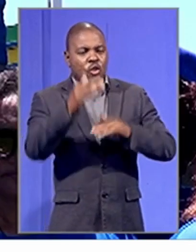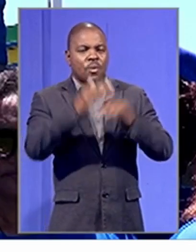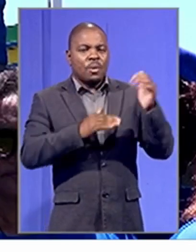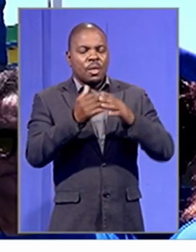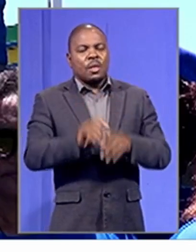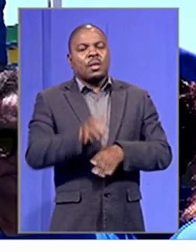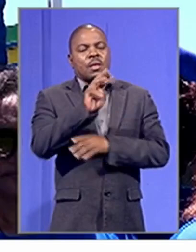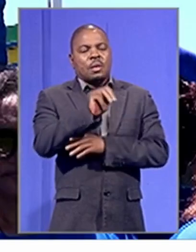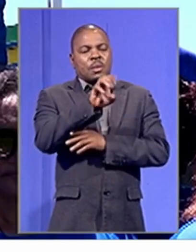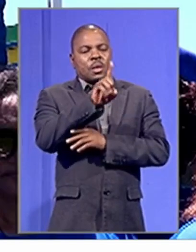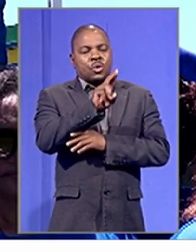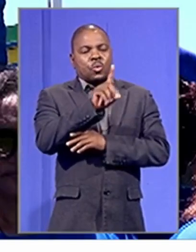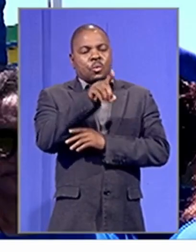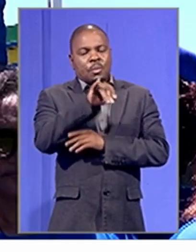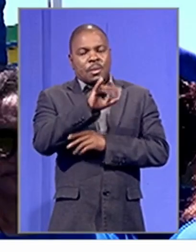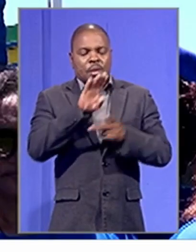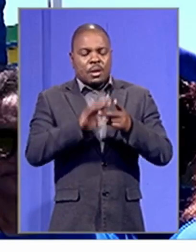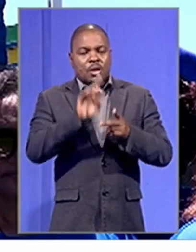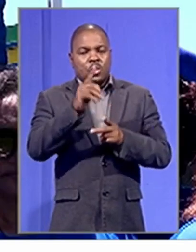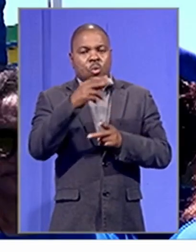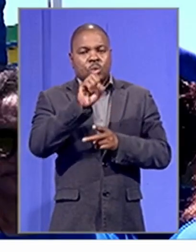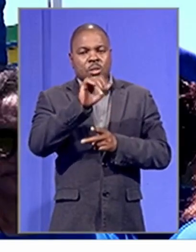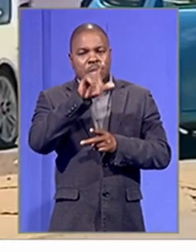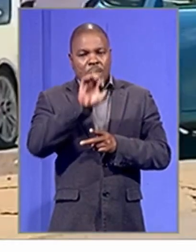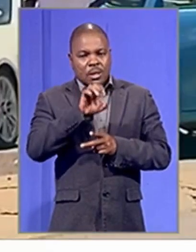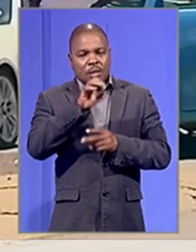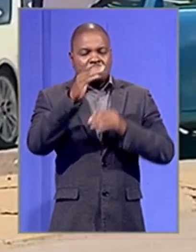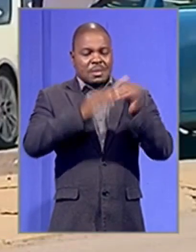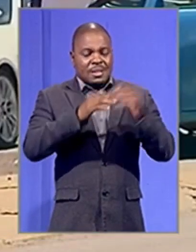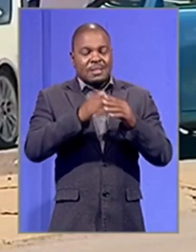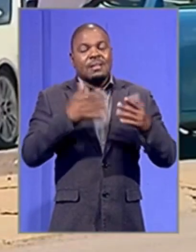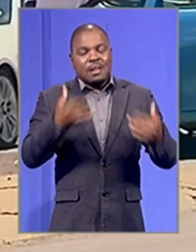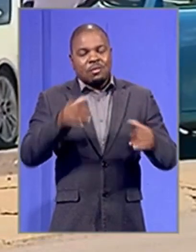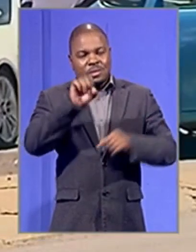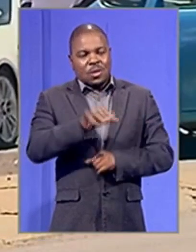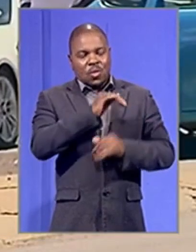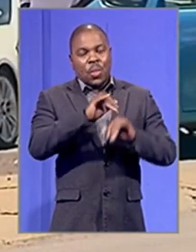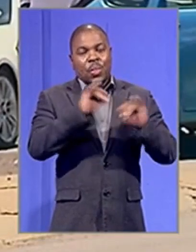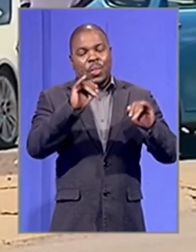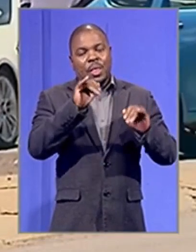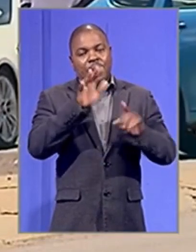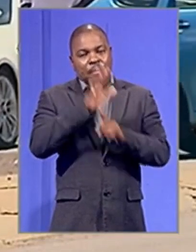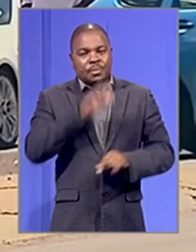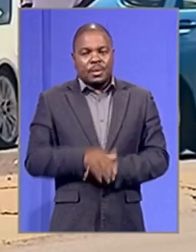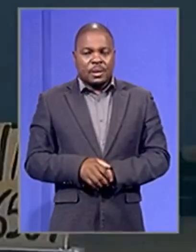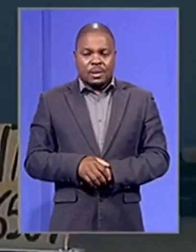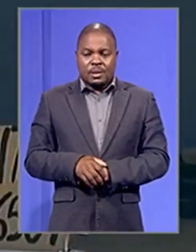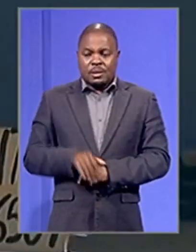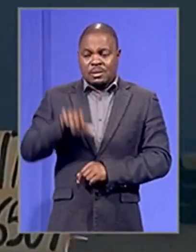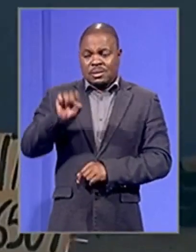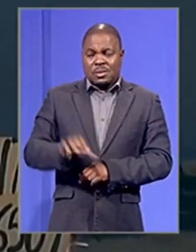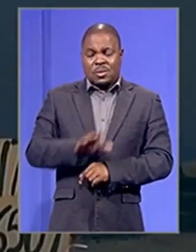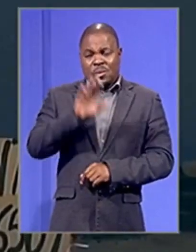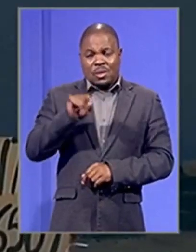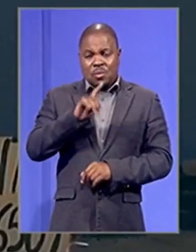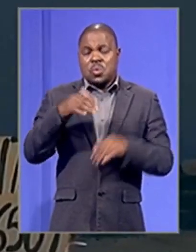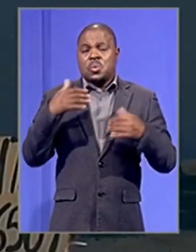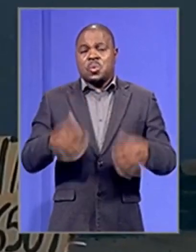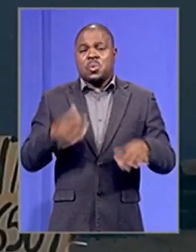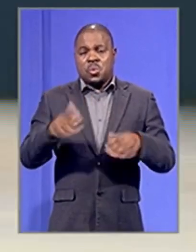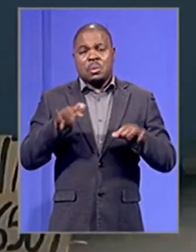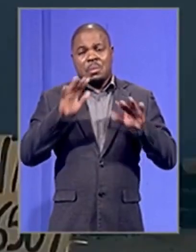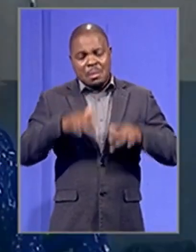Kusile power stations that have cost our country so dearly. Kgabagare naga e santse e imetswe ke ditlhwatlhwa tse di kwa godimo tsa botshelo